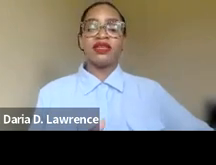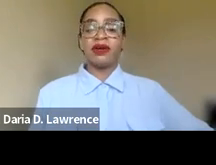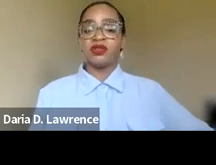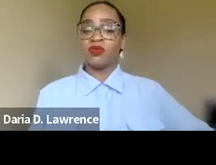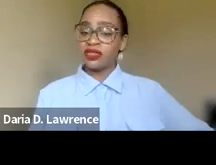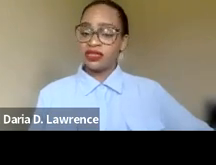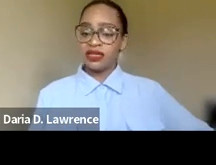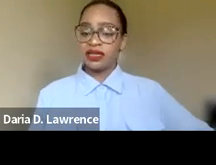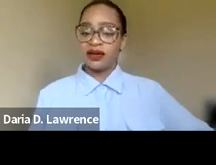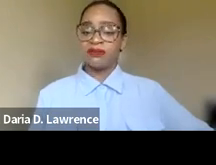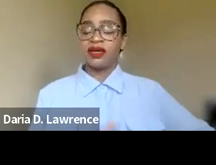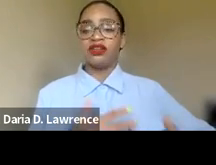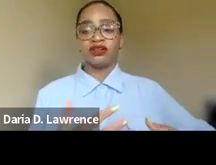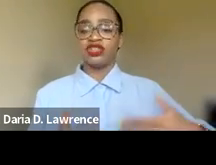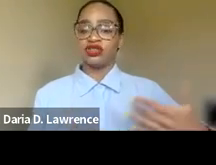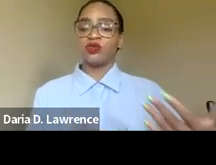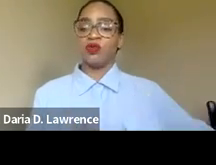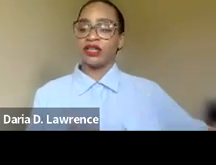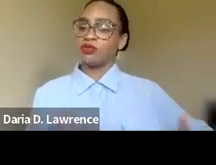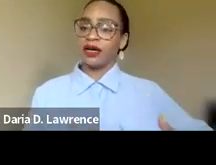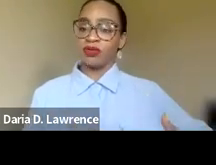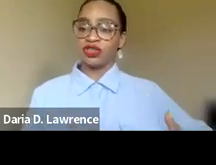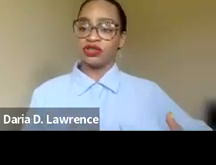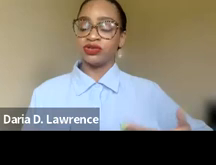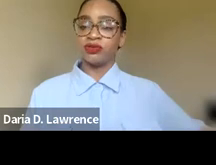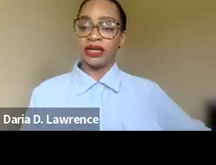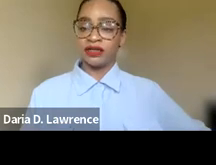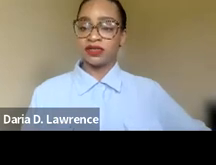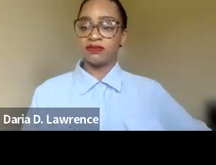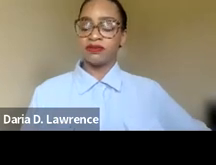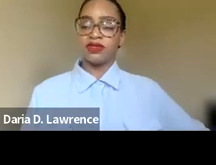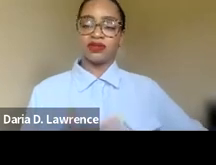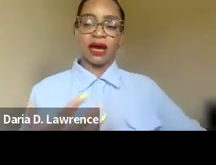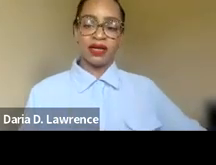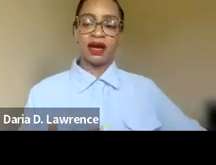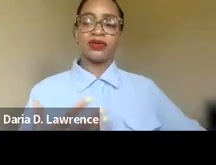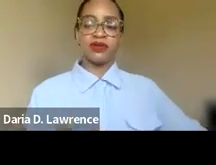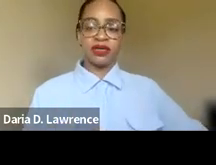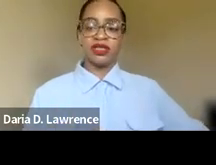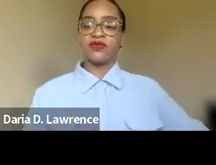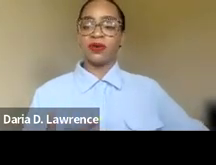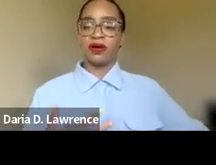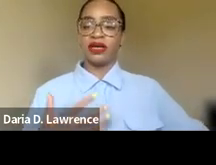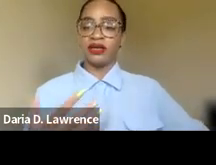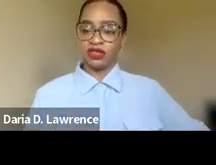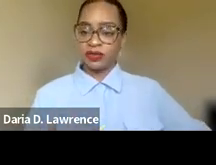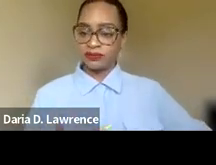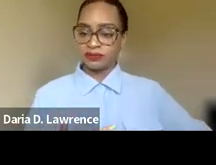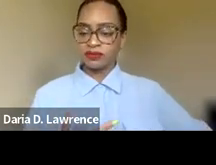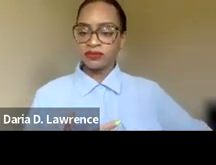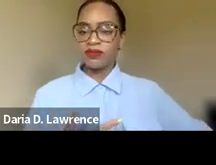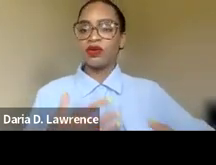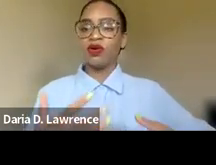The parents worked in the daytime, and younger children were watched by older children or relatives. So not many opportunities for